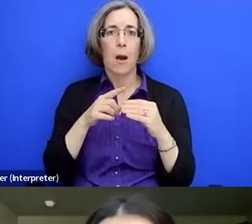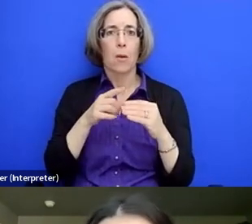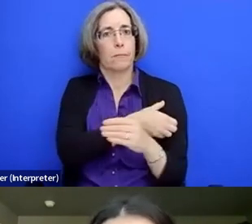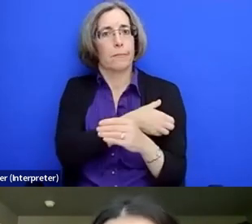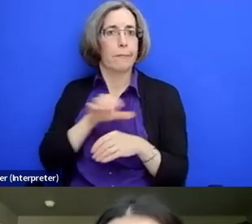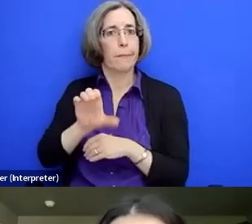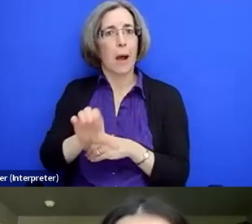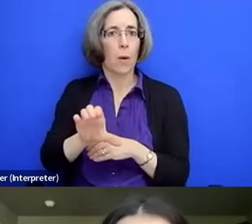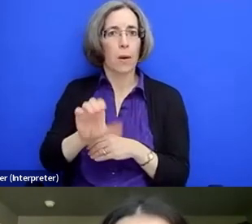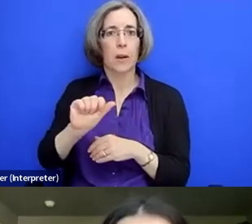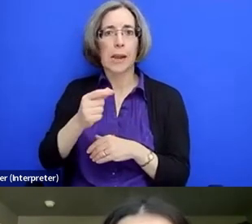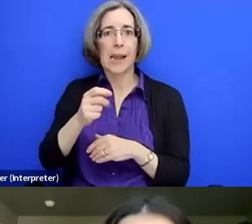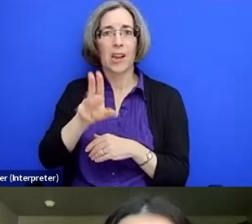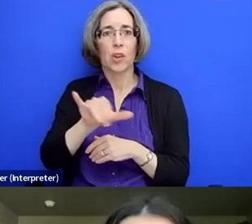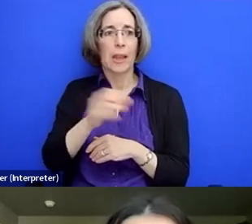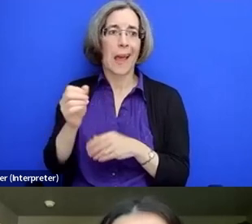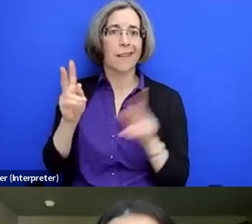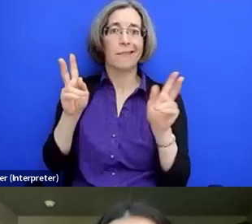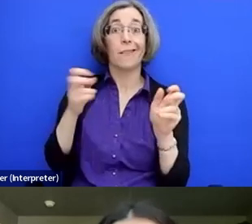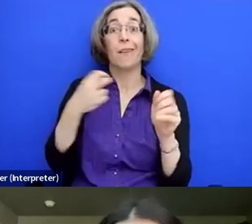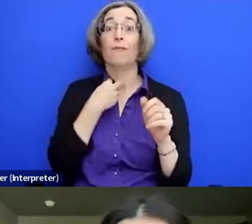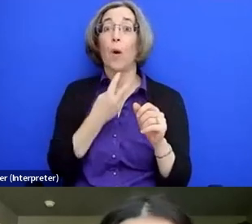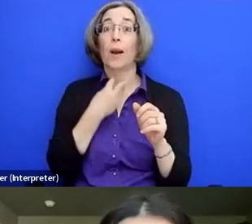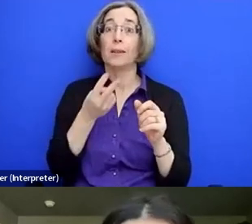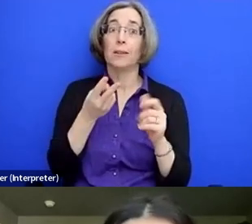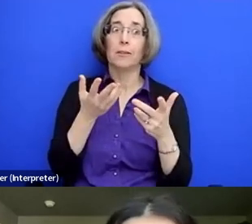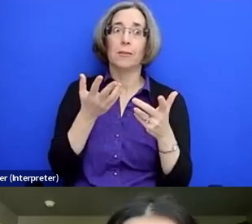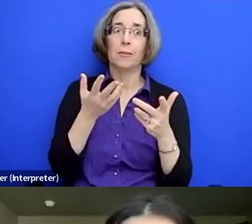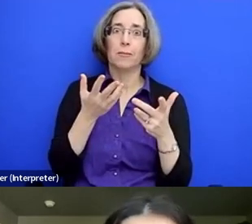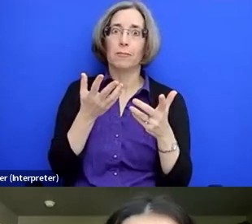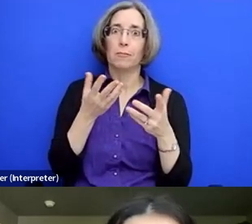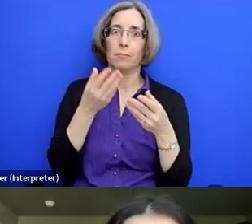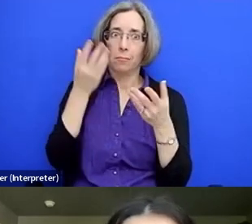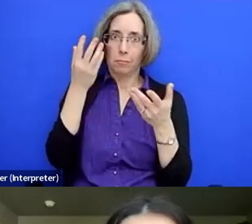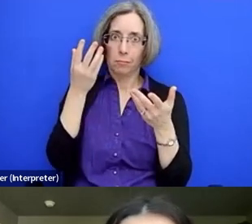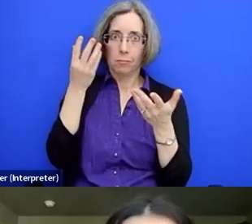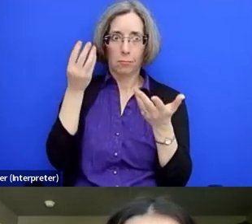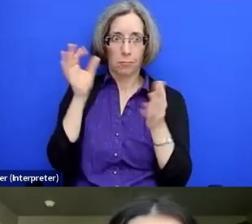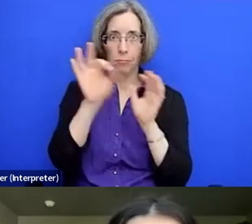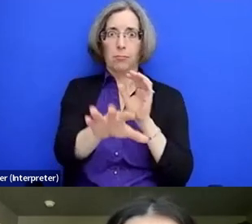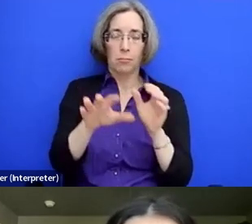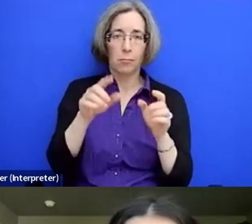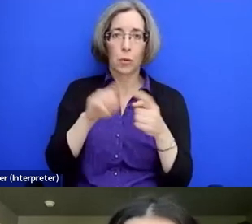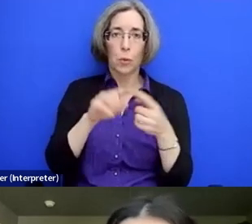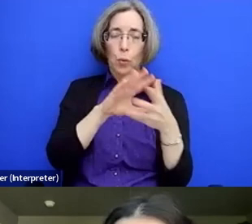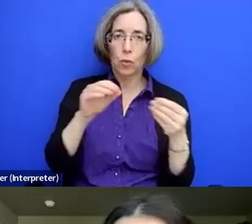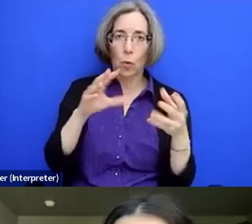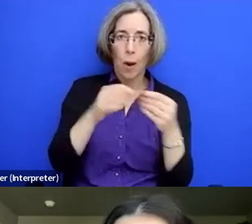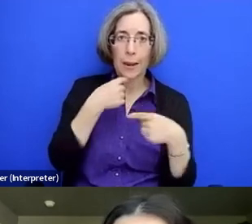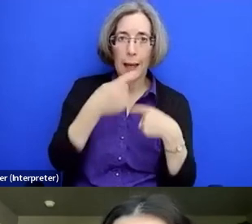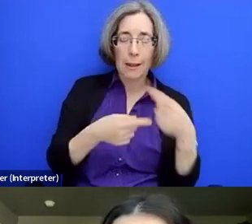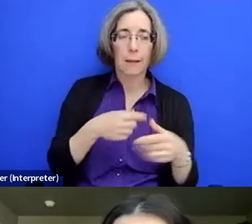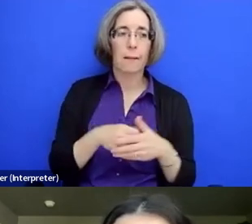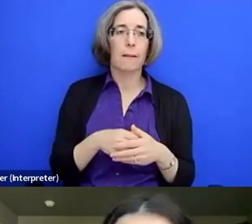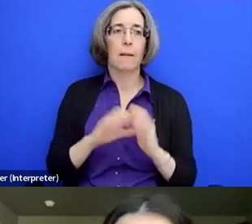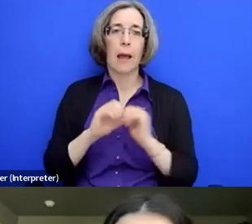of a better word, voice in storytelling, how we might think about balancing